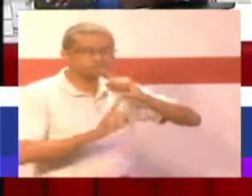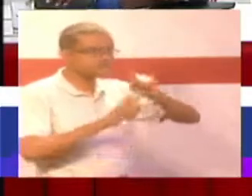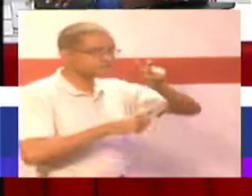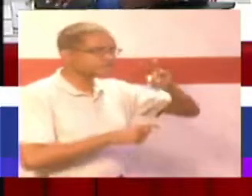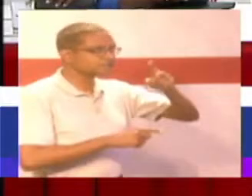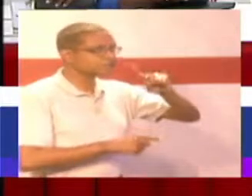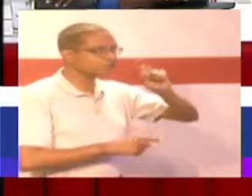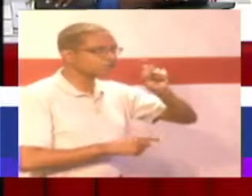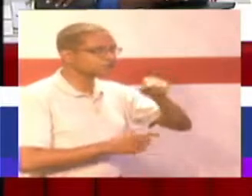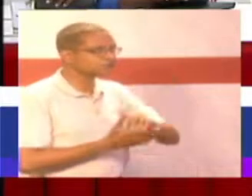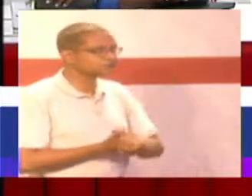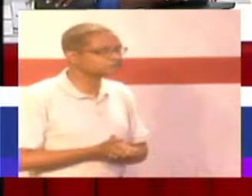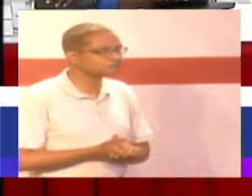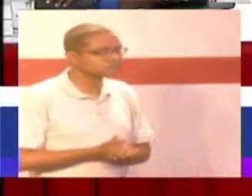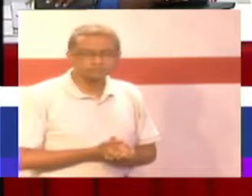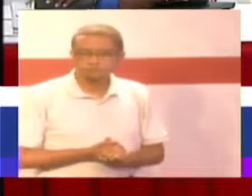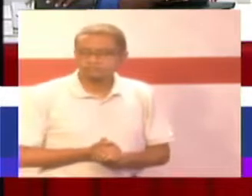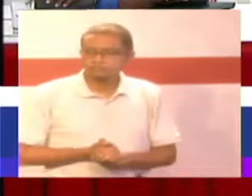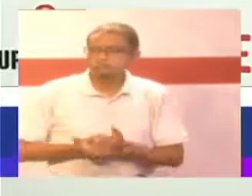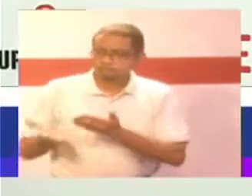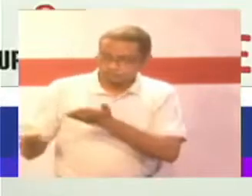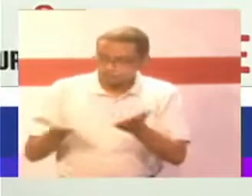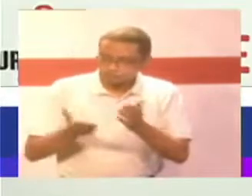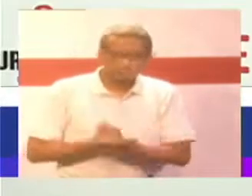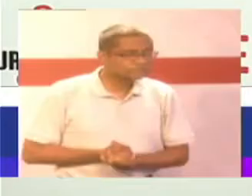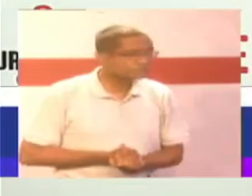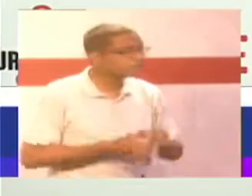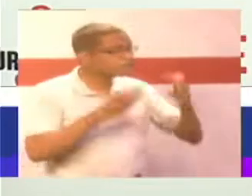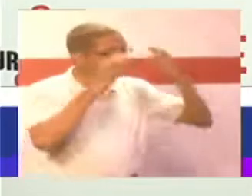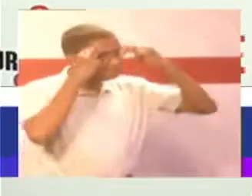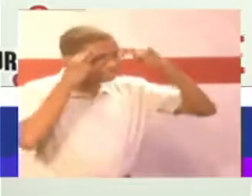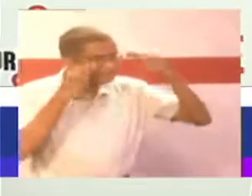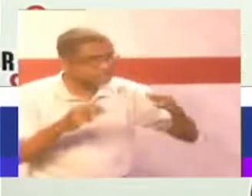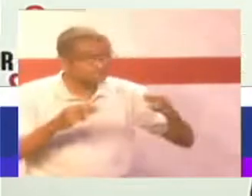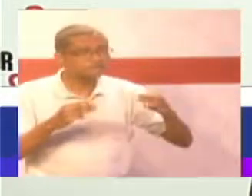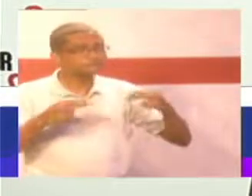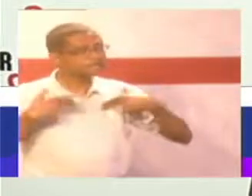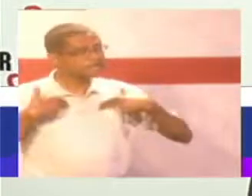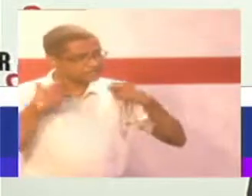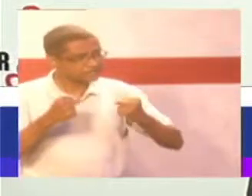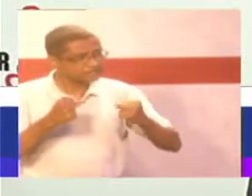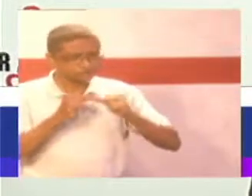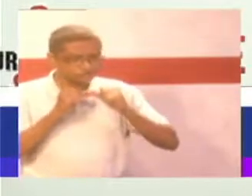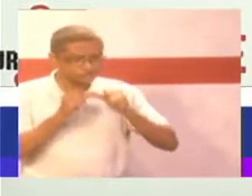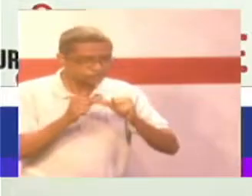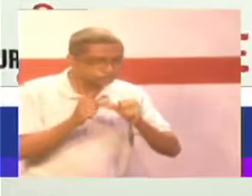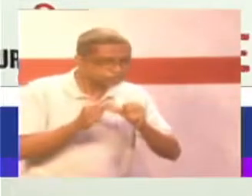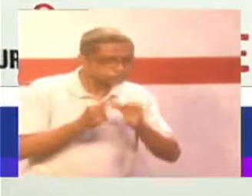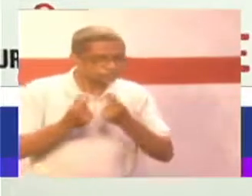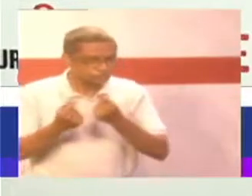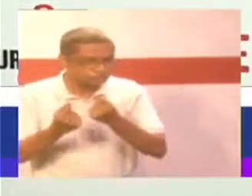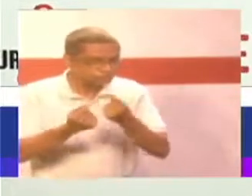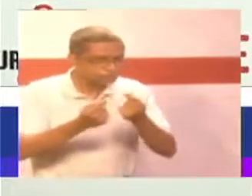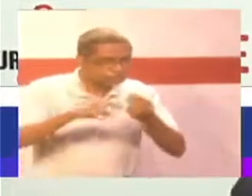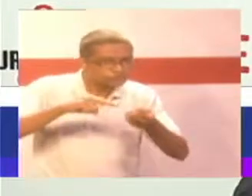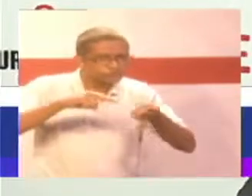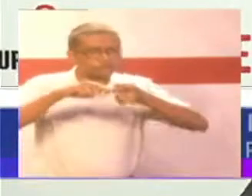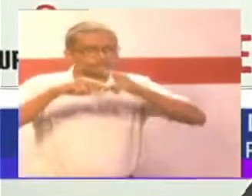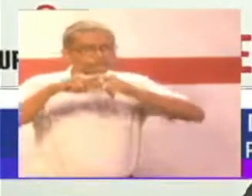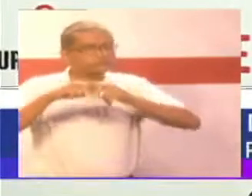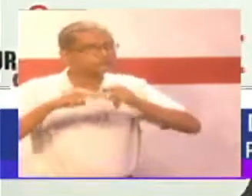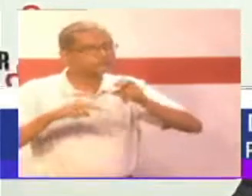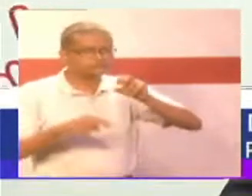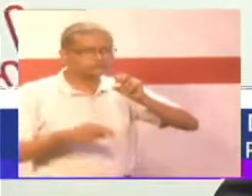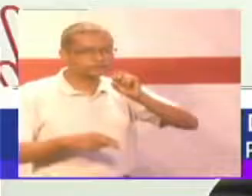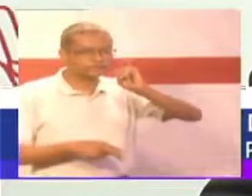Rikomas. The Ministry of Health continues to do all in our part to increase the capacity of ICU beds. However,